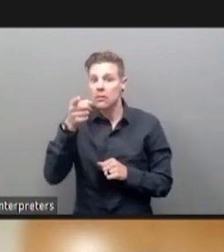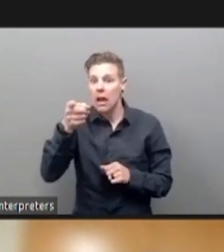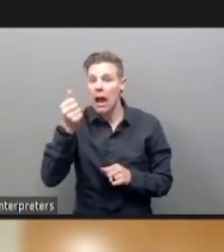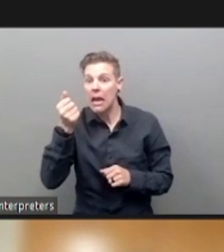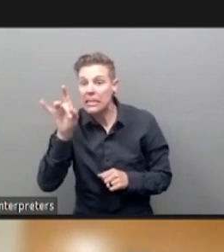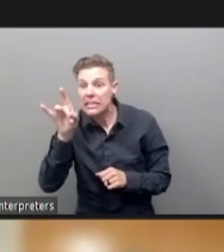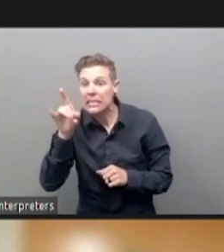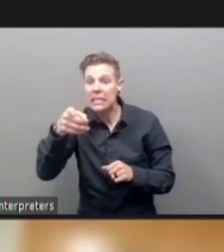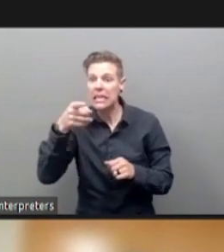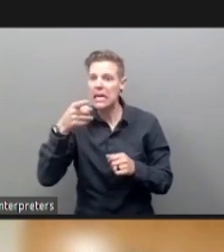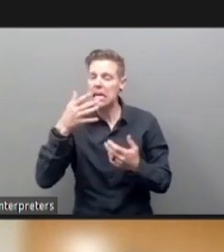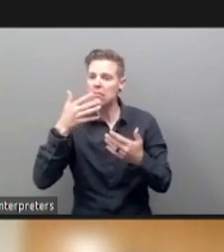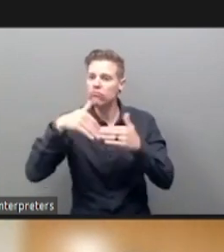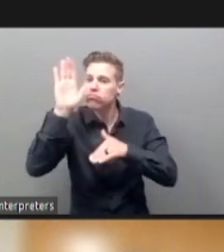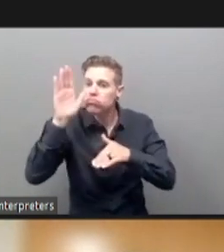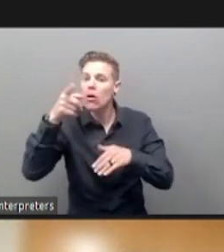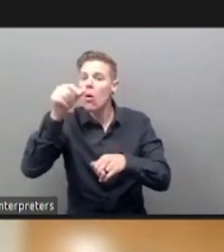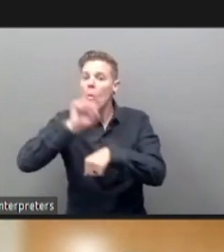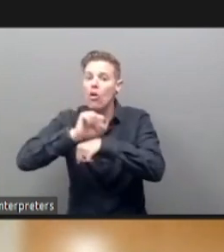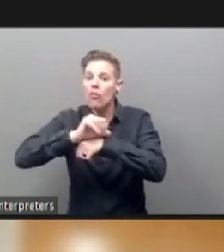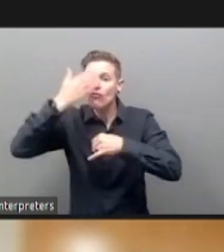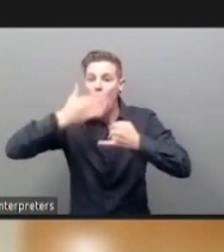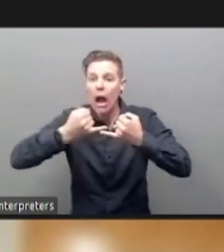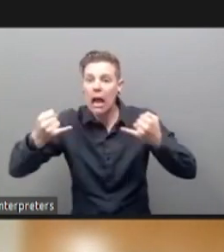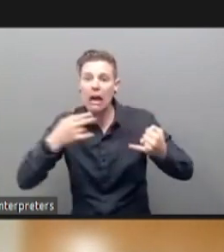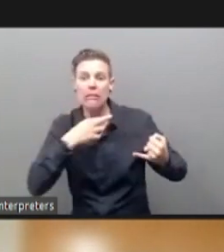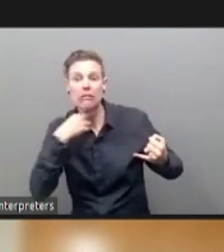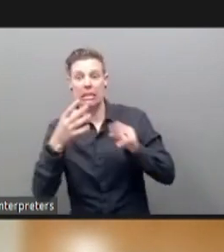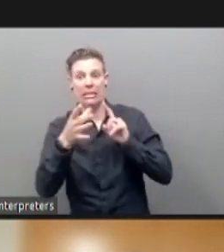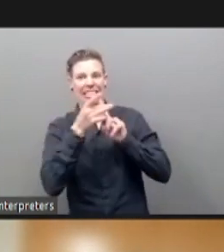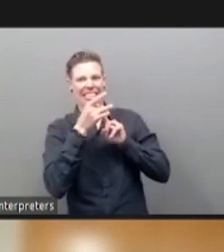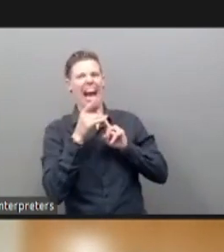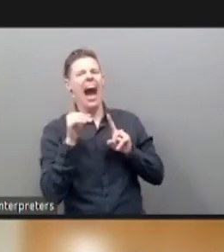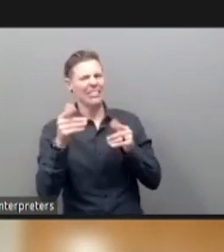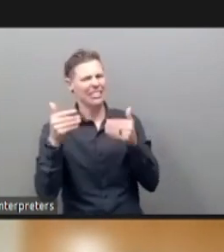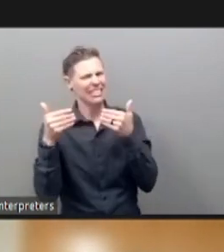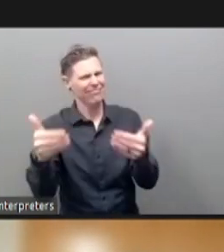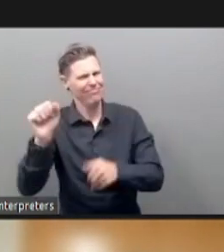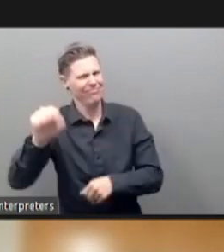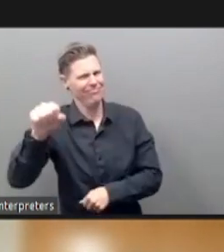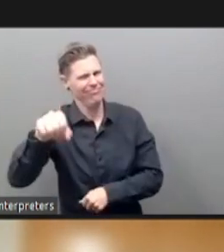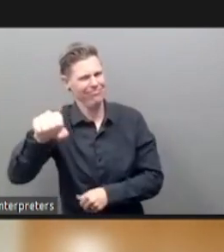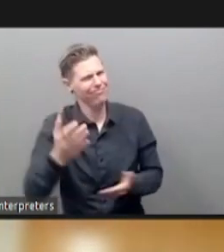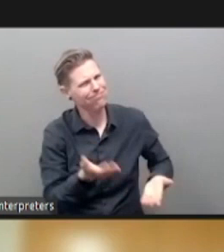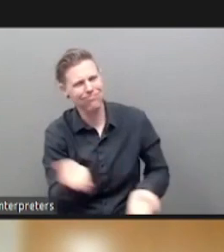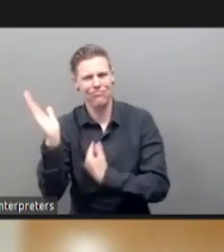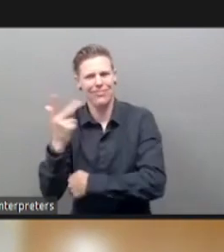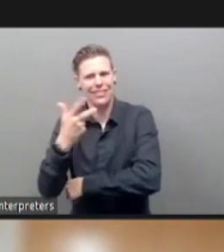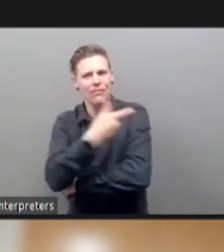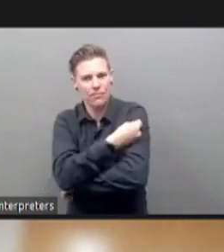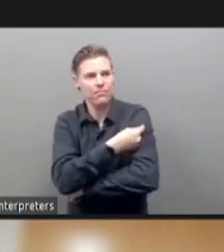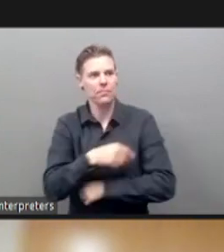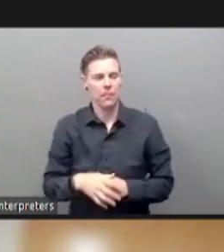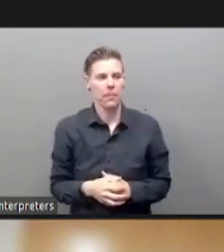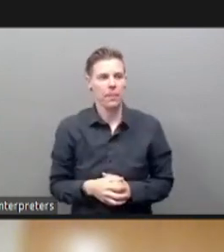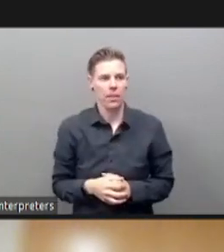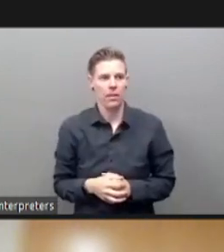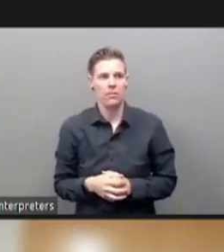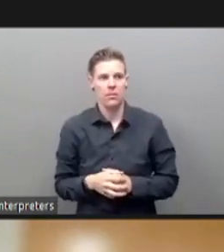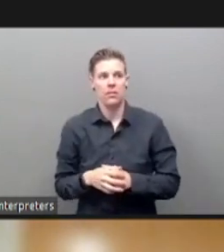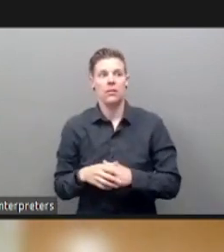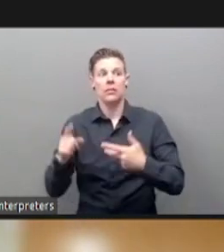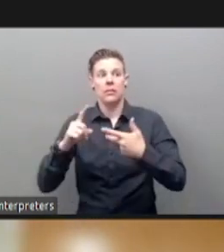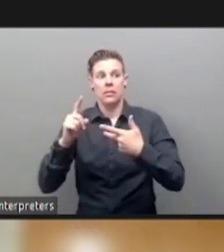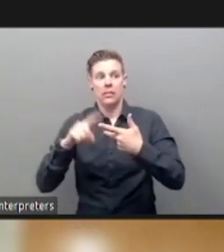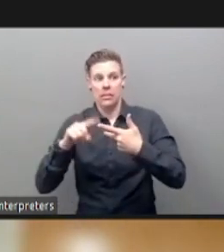of COVID. And then at least you have to get it at least 6 months after the completion of your primary